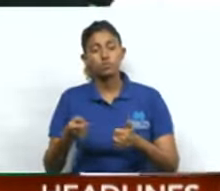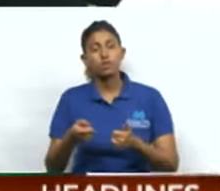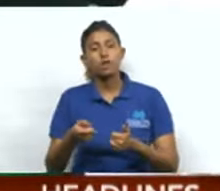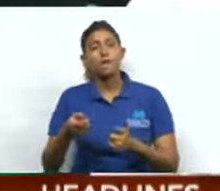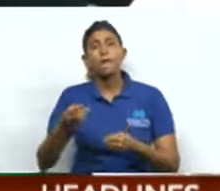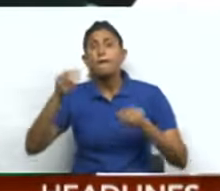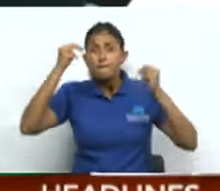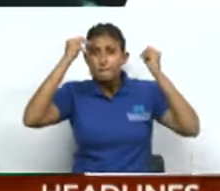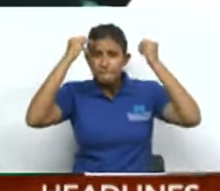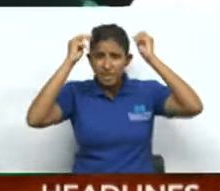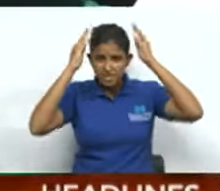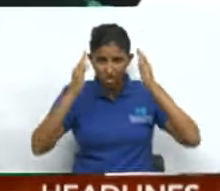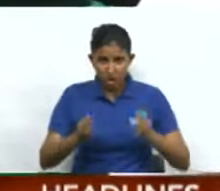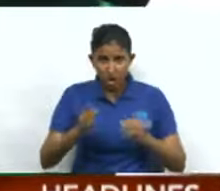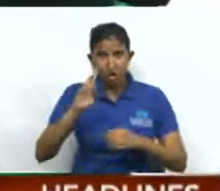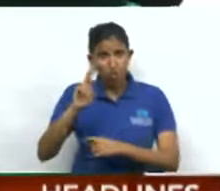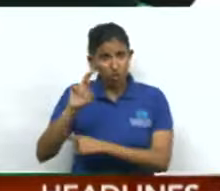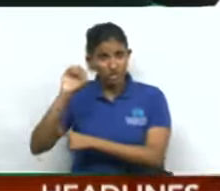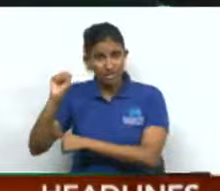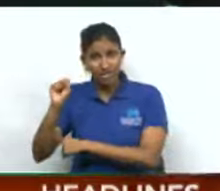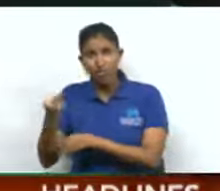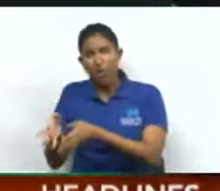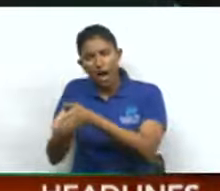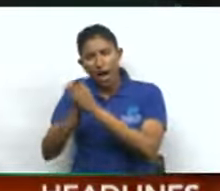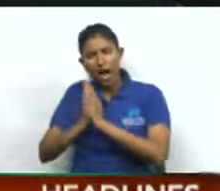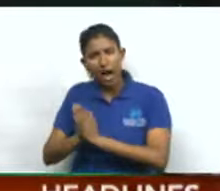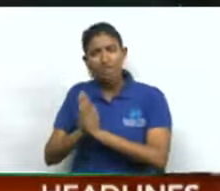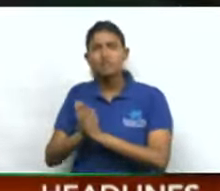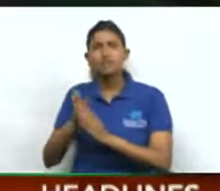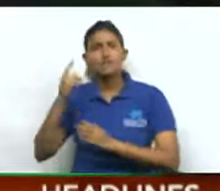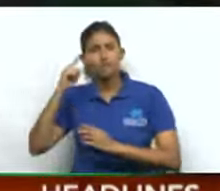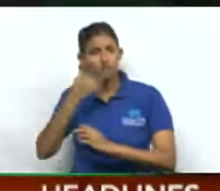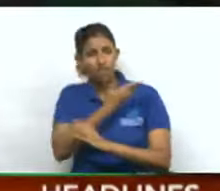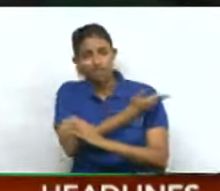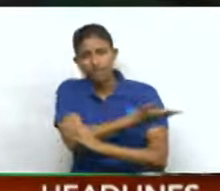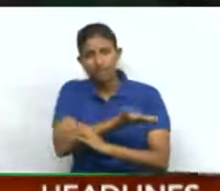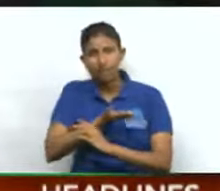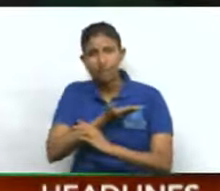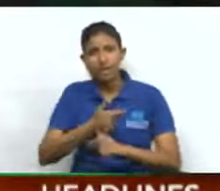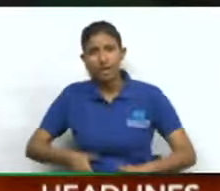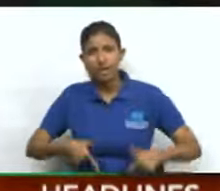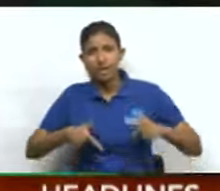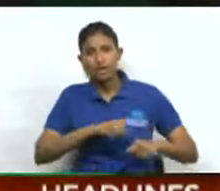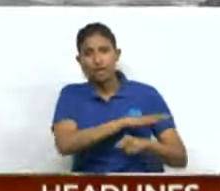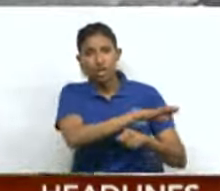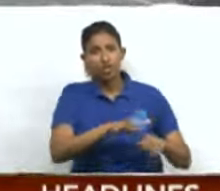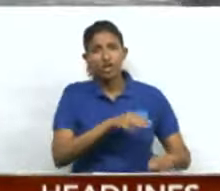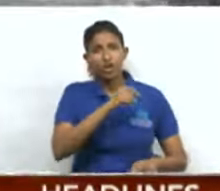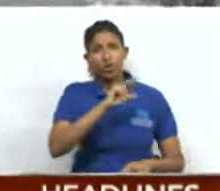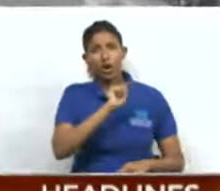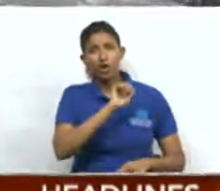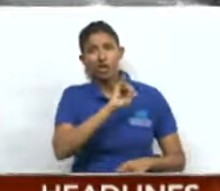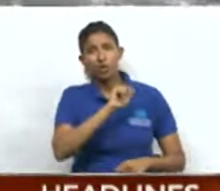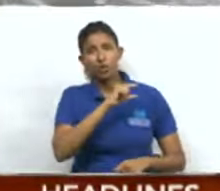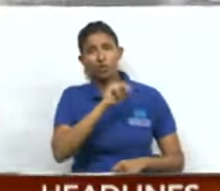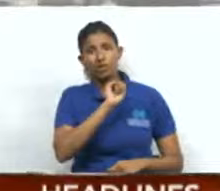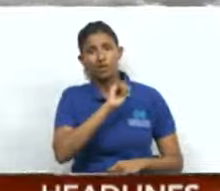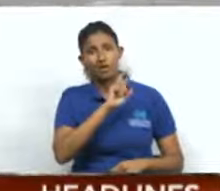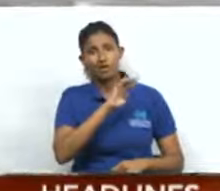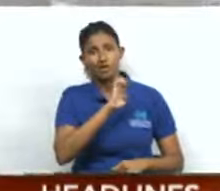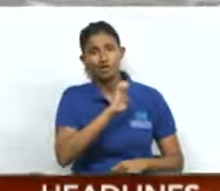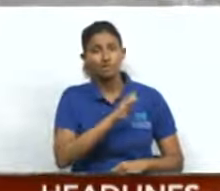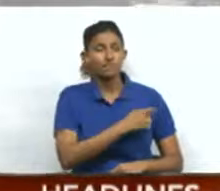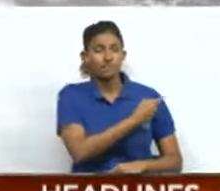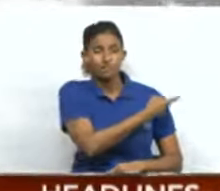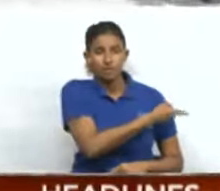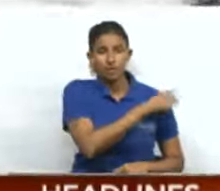Minister Rohan Sininan, we are asking you on behalf of the residents of Guayaguayari. Resident Renny